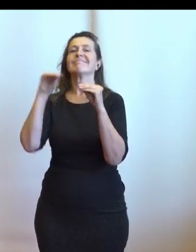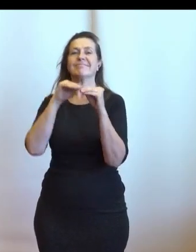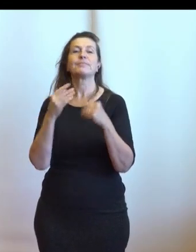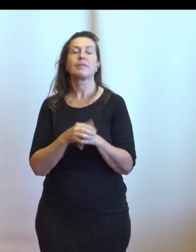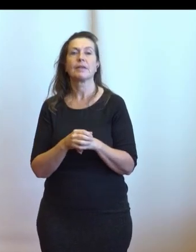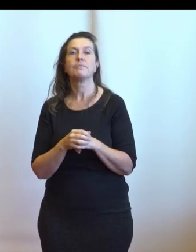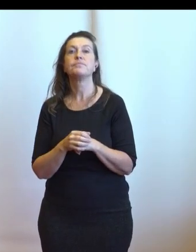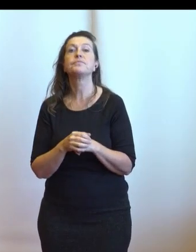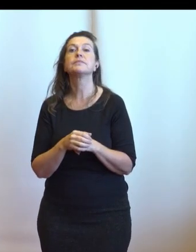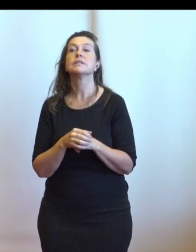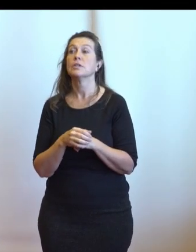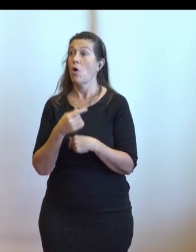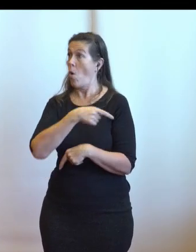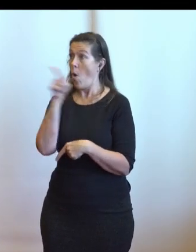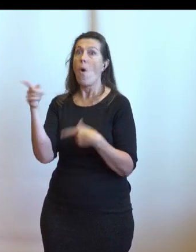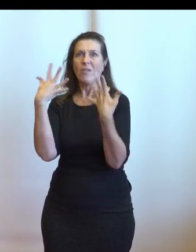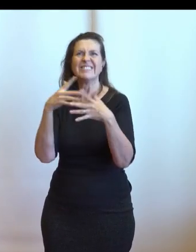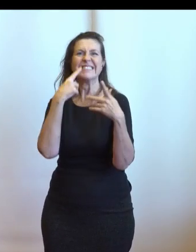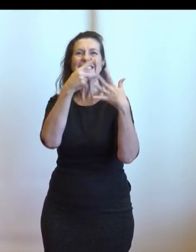everybody mentioned, I